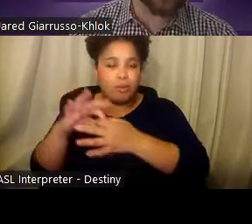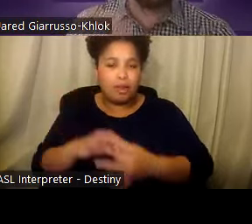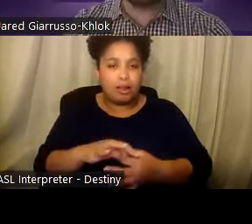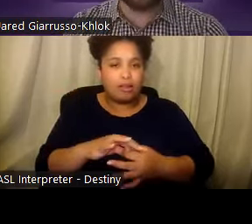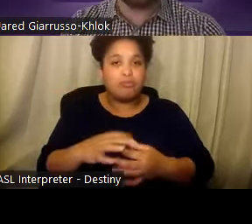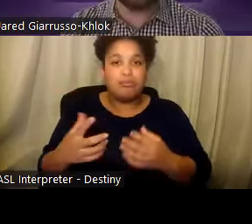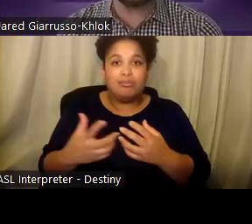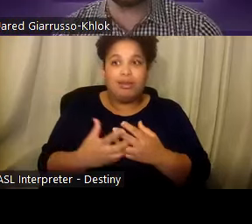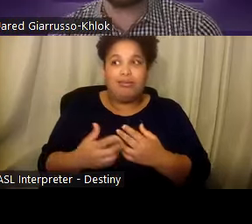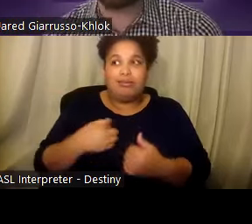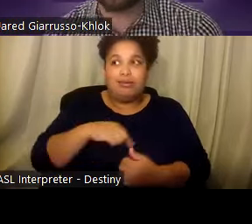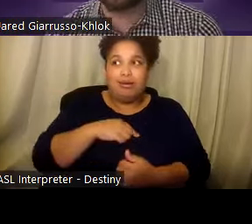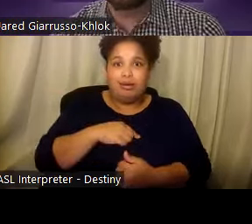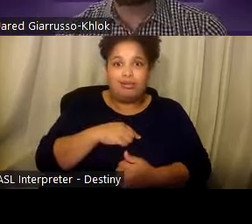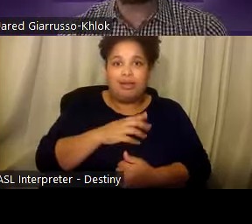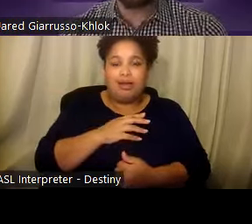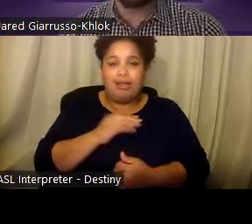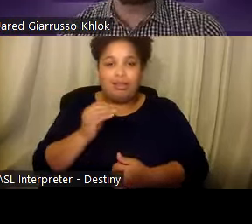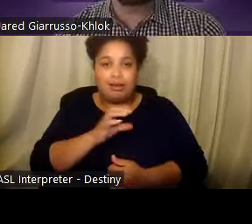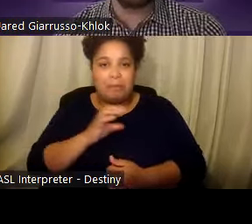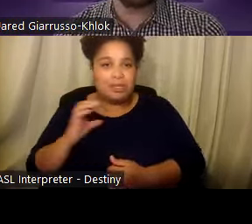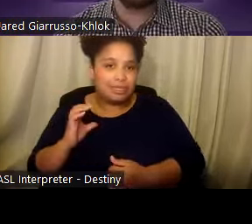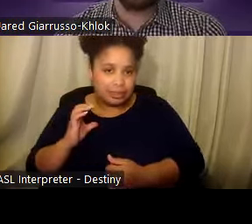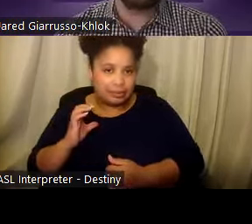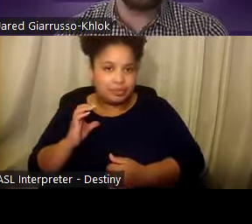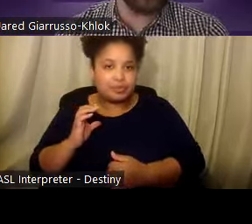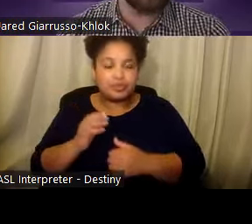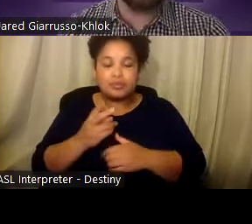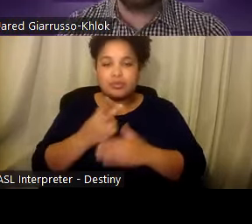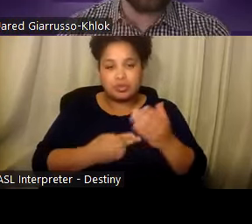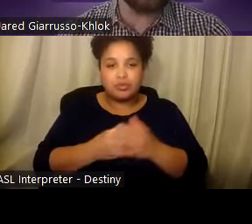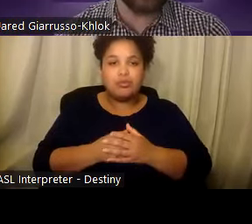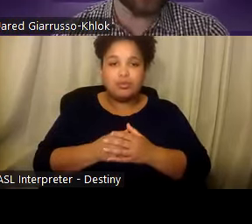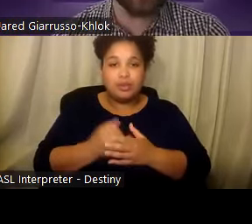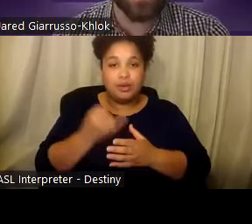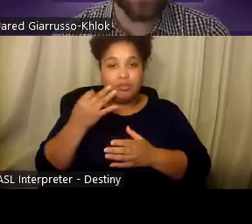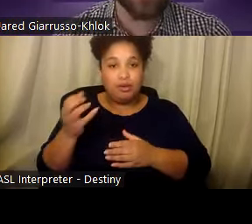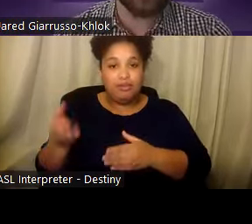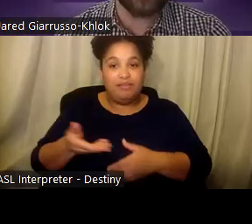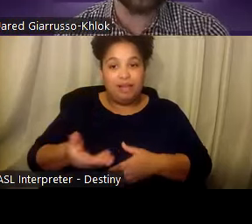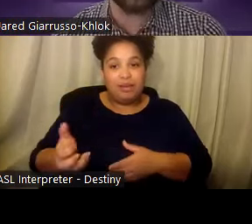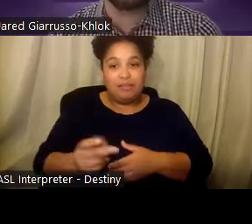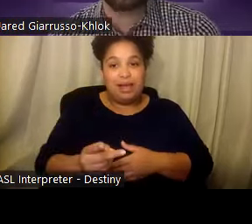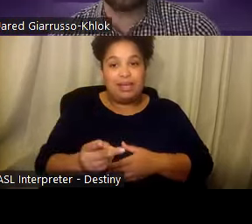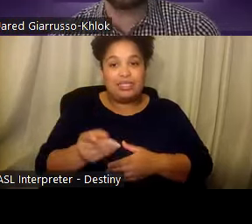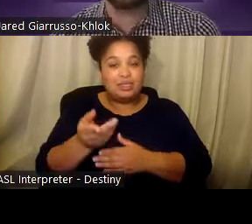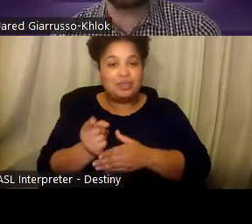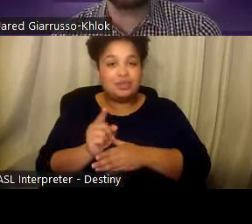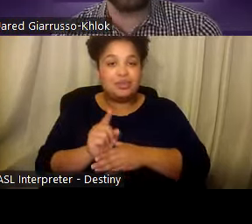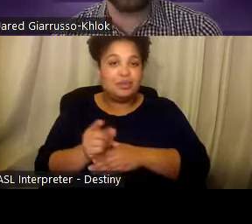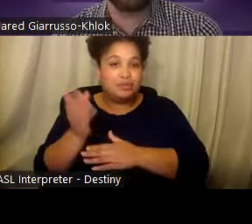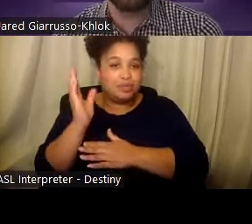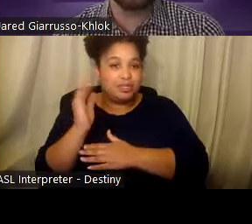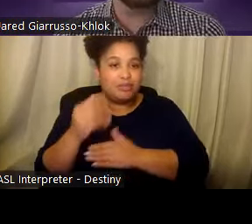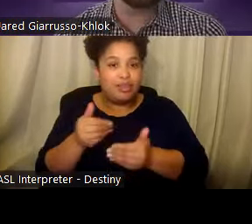as an association as well as the committee. And so we're hopeful that if we're invited back to present during the next committee hearing, that